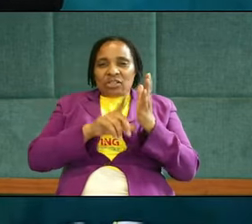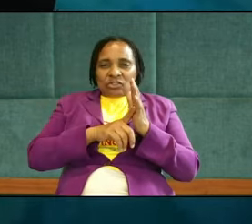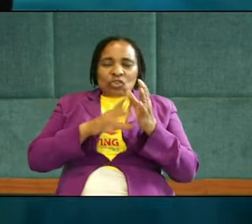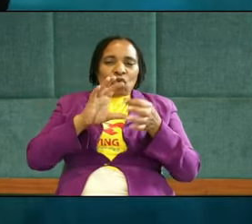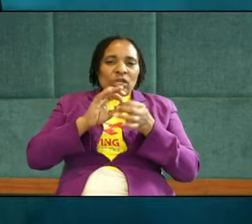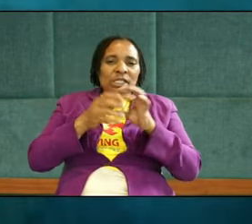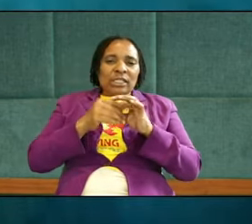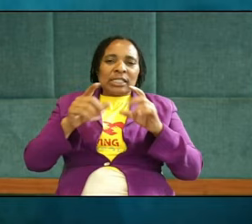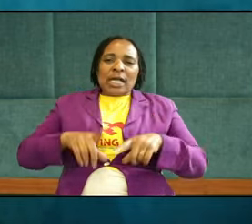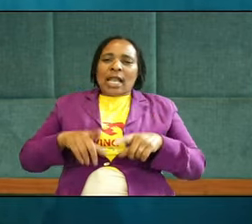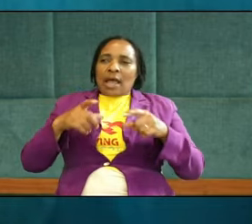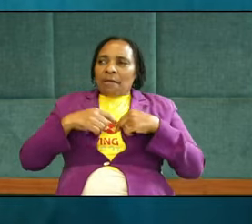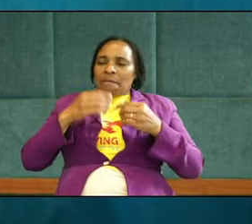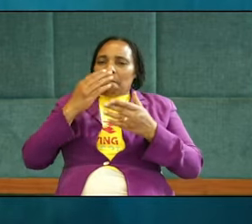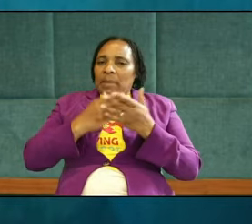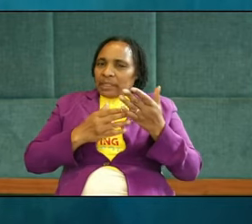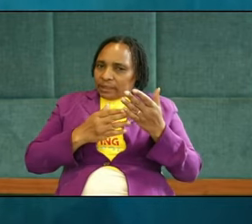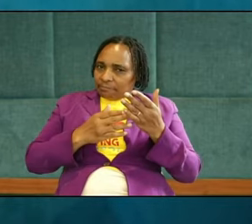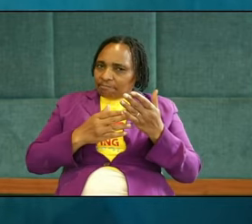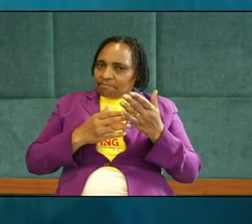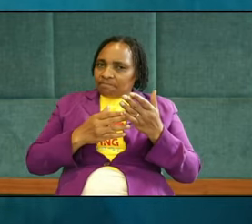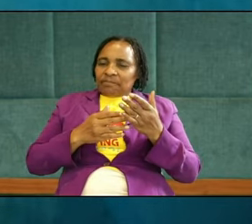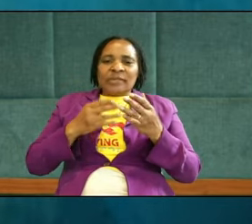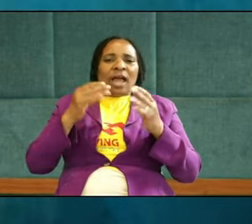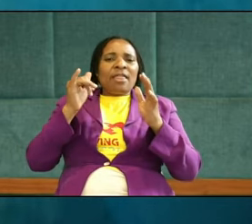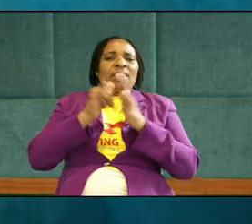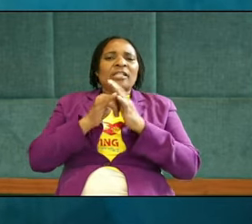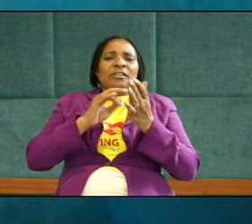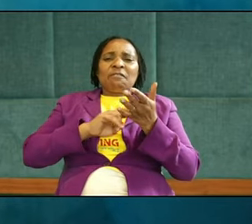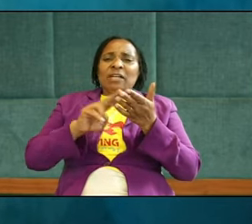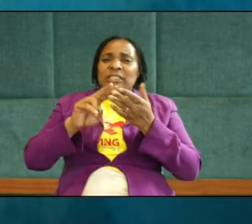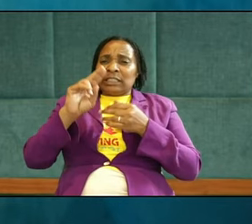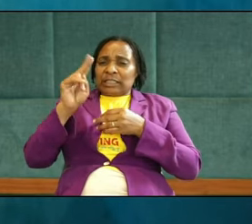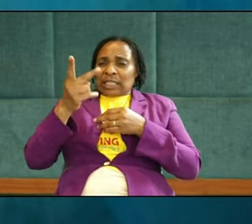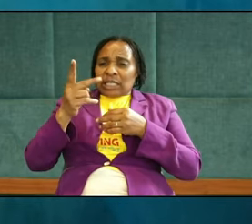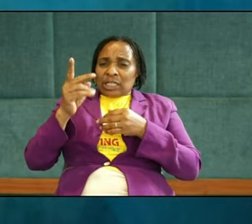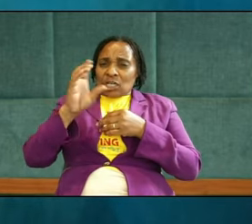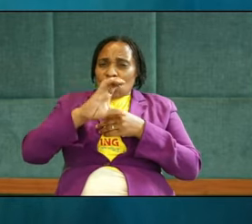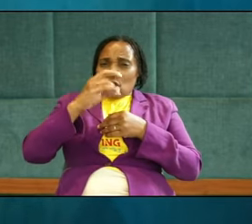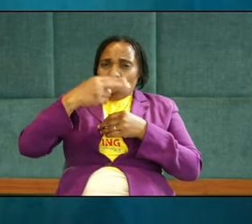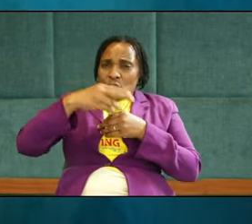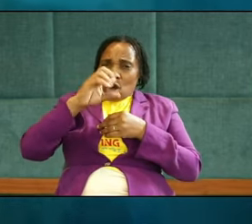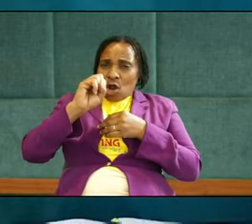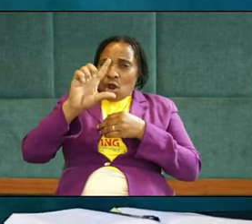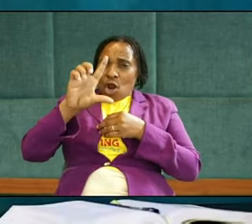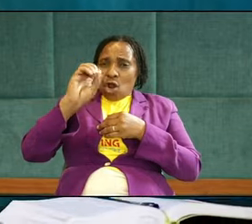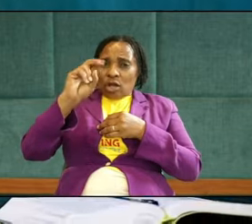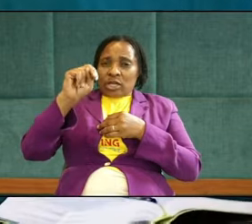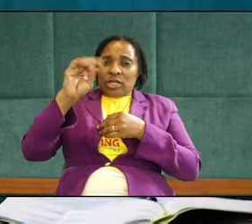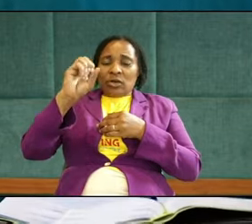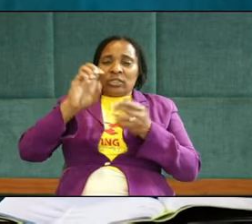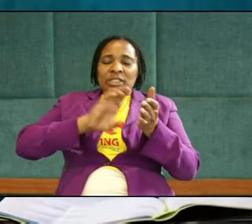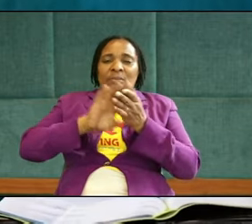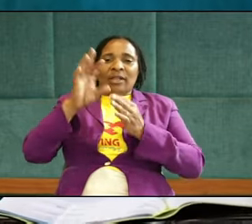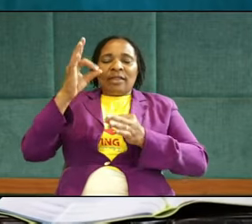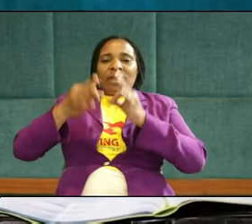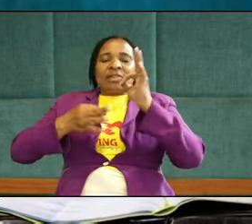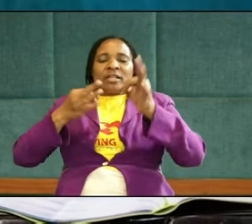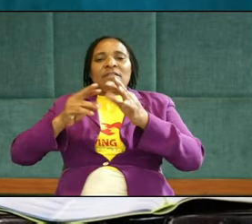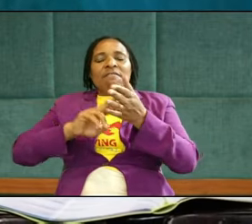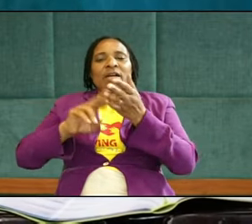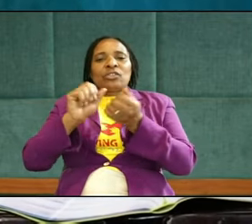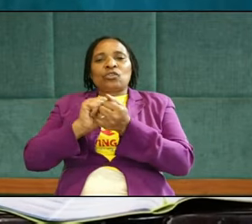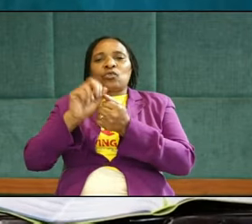life part, when you've just flipped to the other side. And that verse is from 2 Chronicles chapter 33, verse 12 and